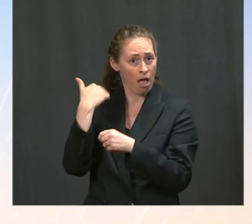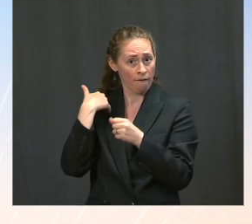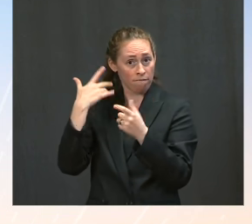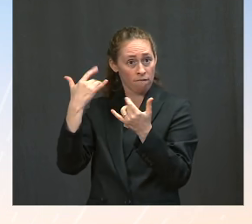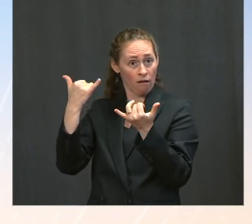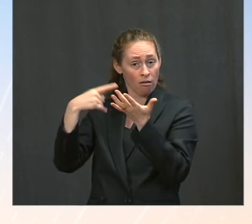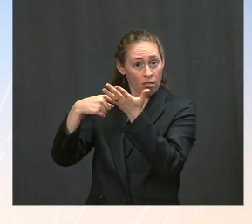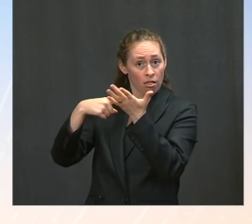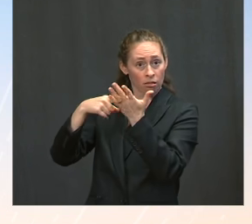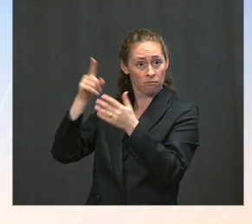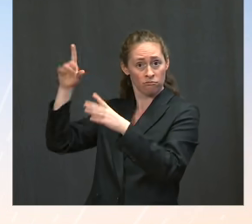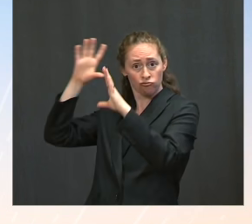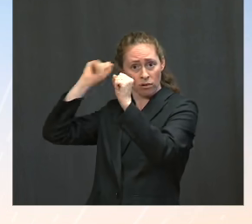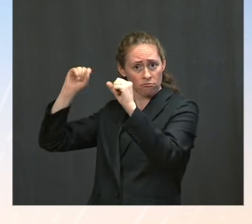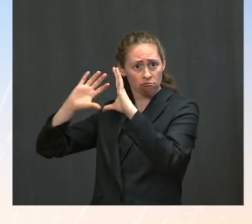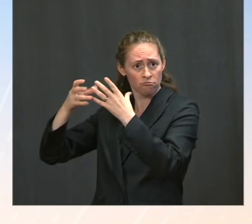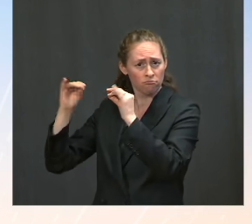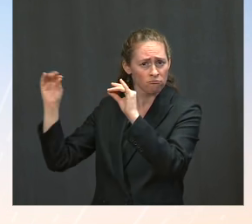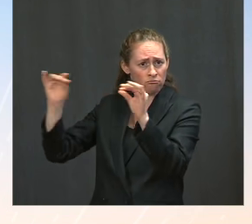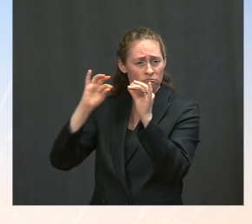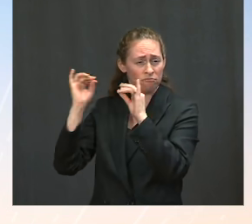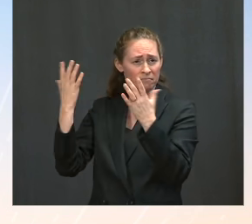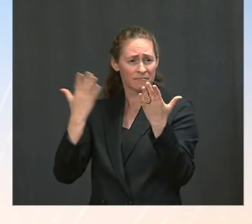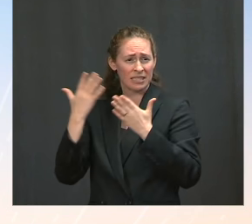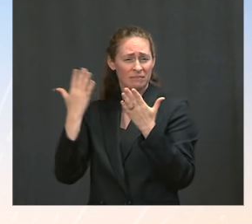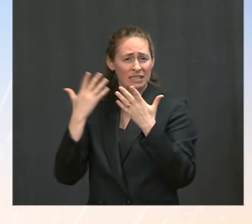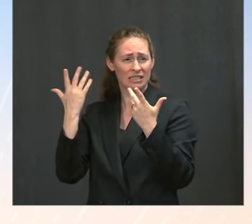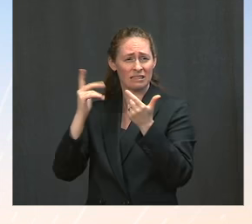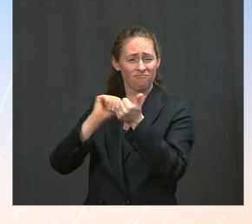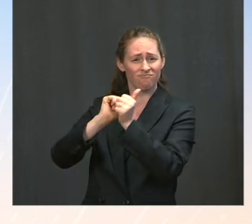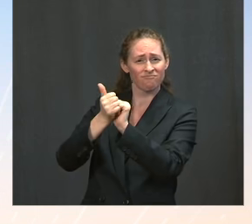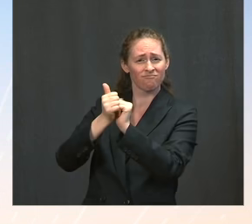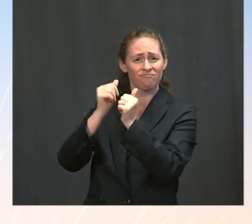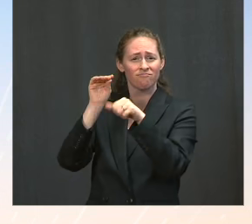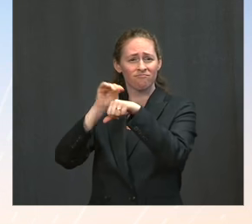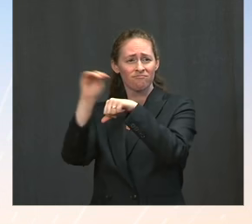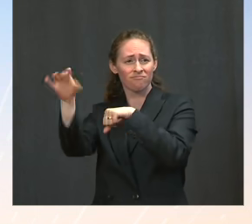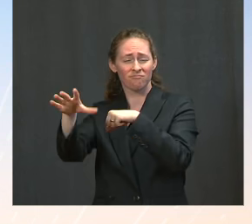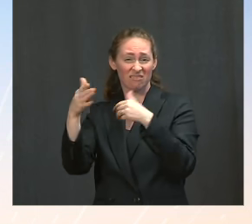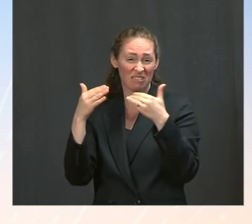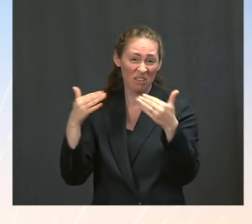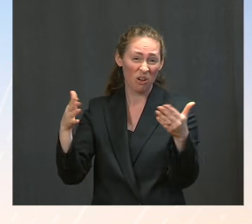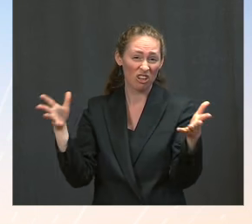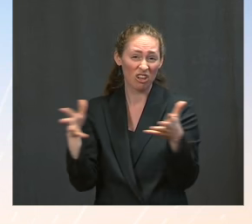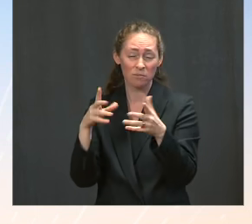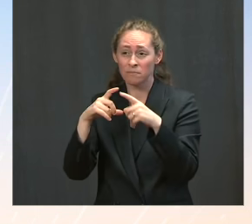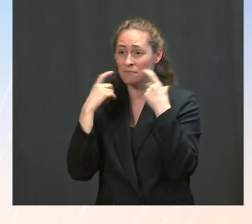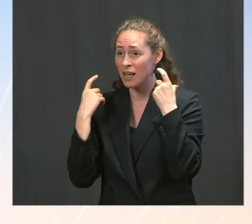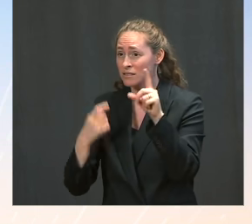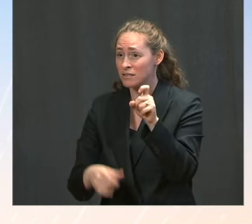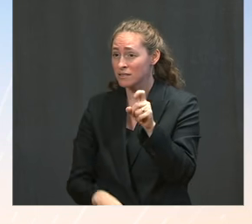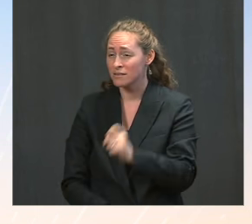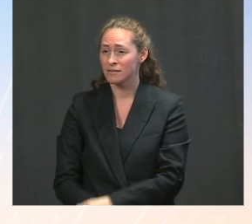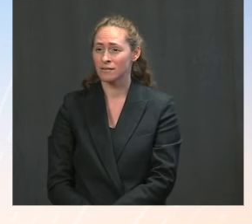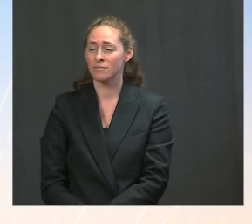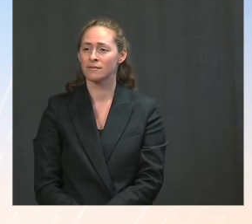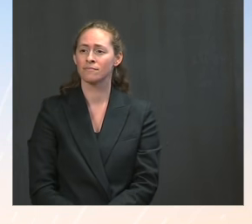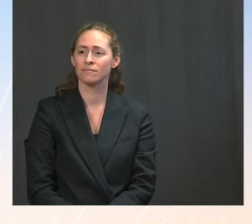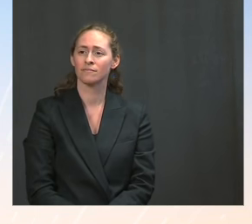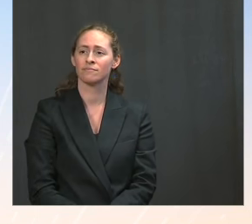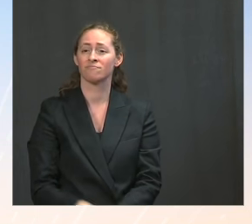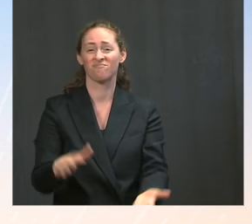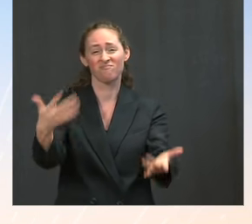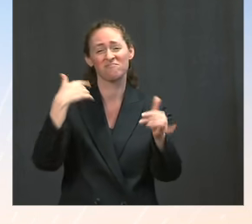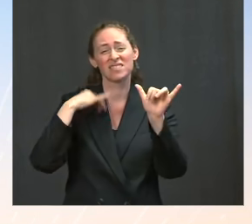administration about possibly changing those guidelines? Well, we are guided by the science, and we're guided by our public health